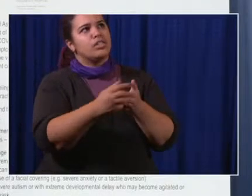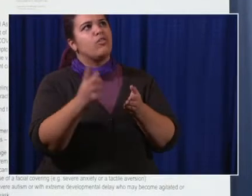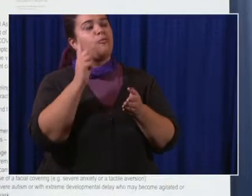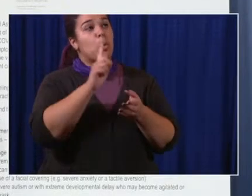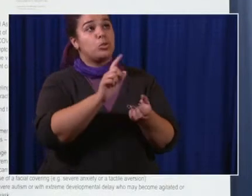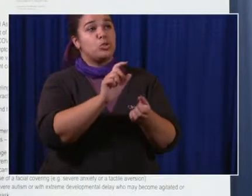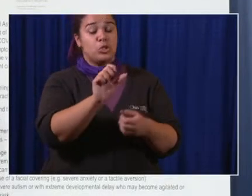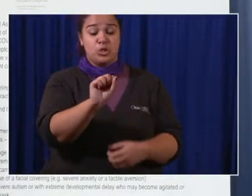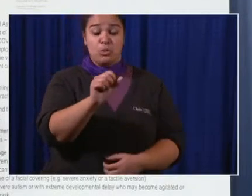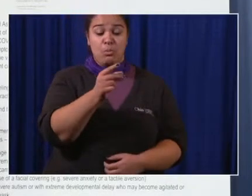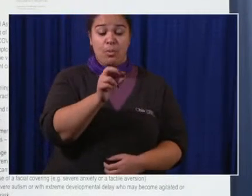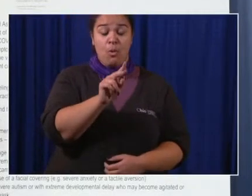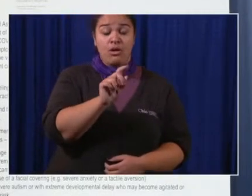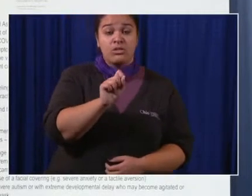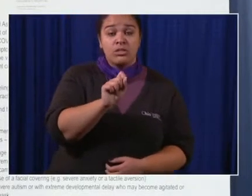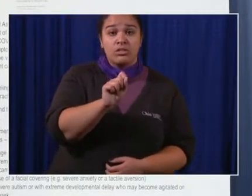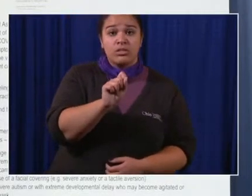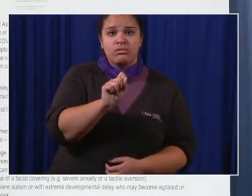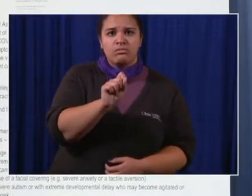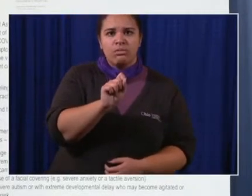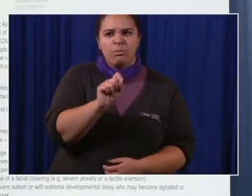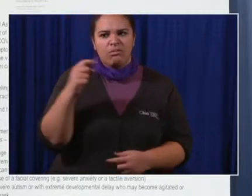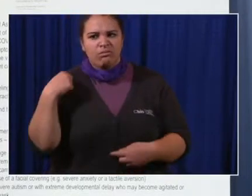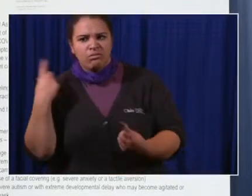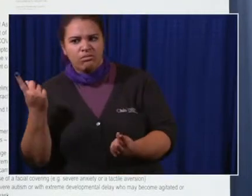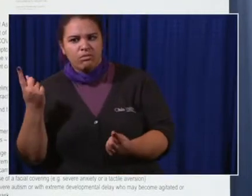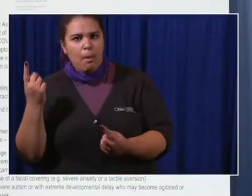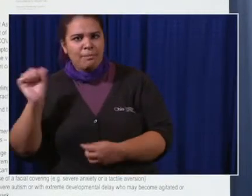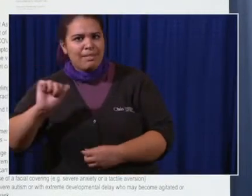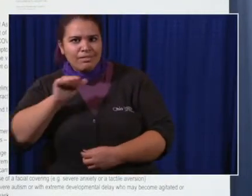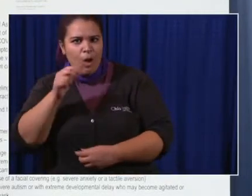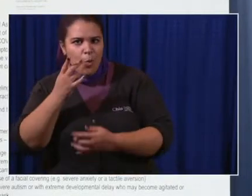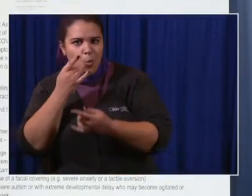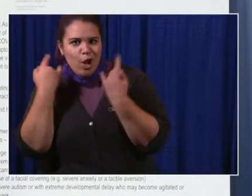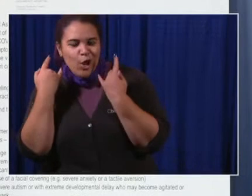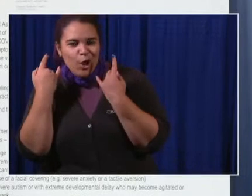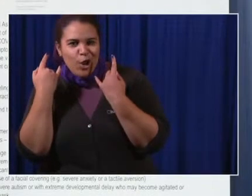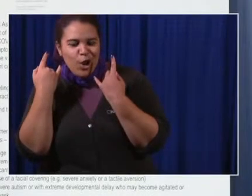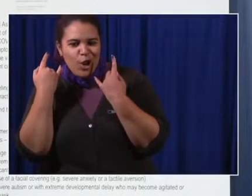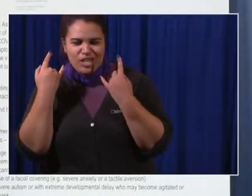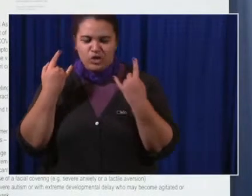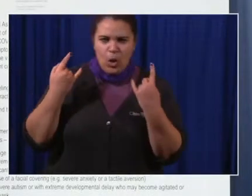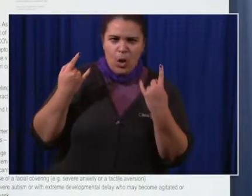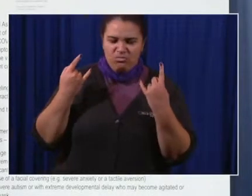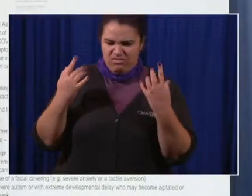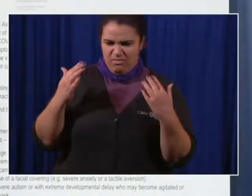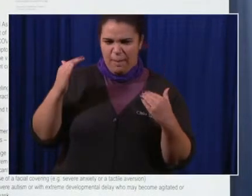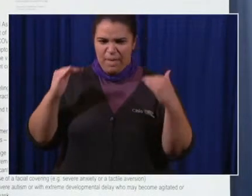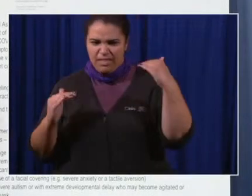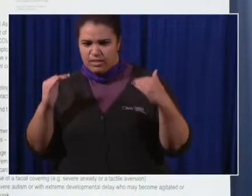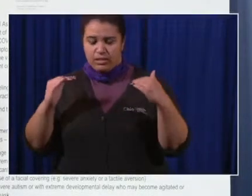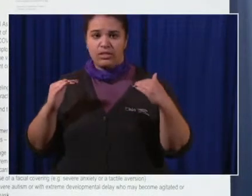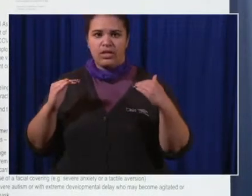and social distancing are the keys. How do you find a balance between those and sports?